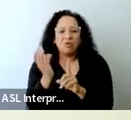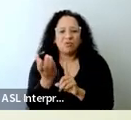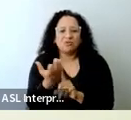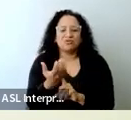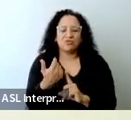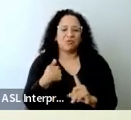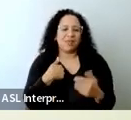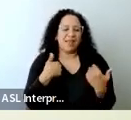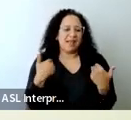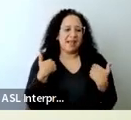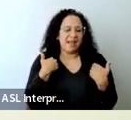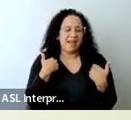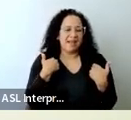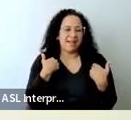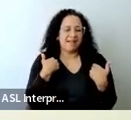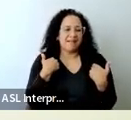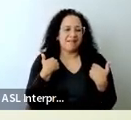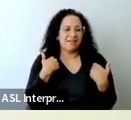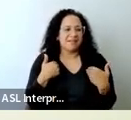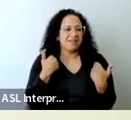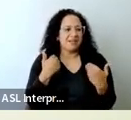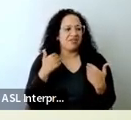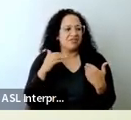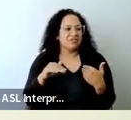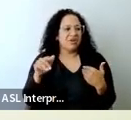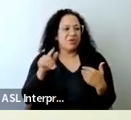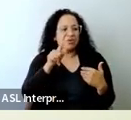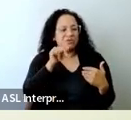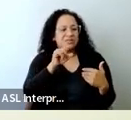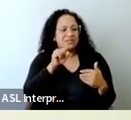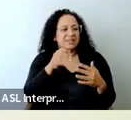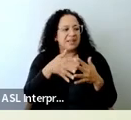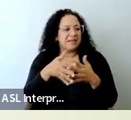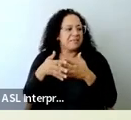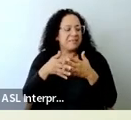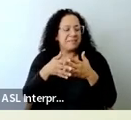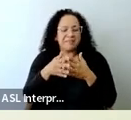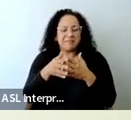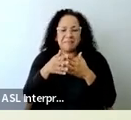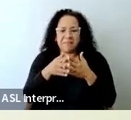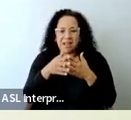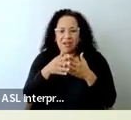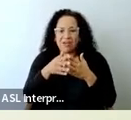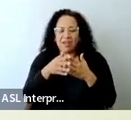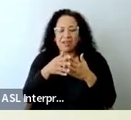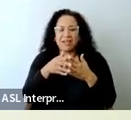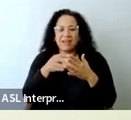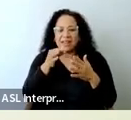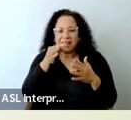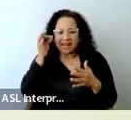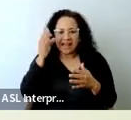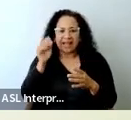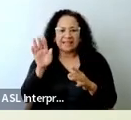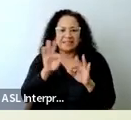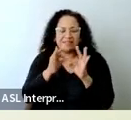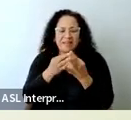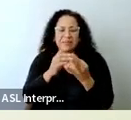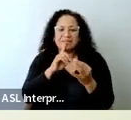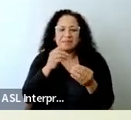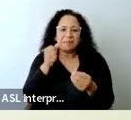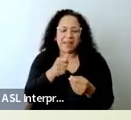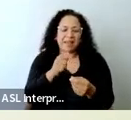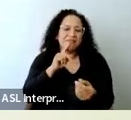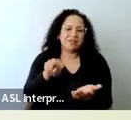have a young child who is American Indian, and he and his family are paying for